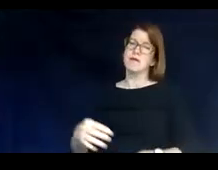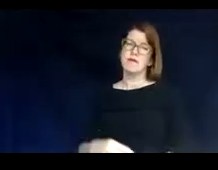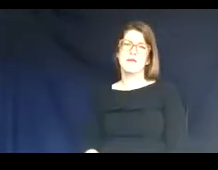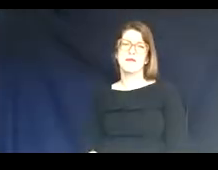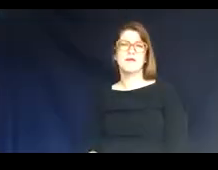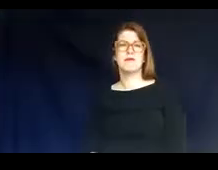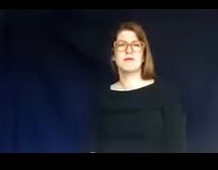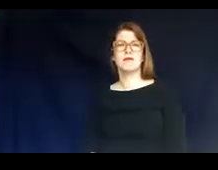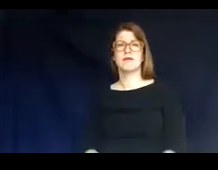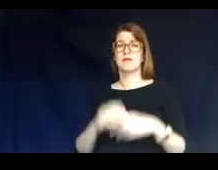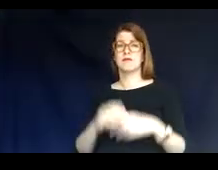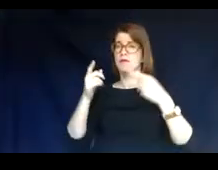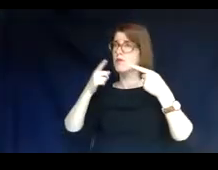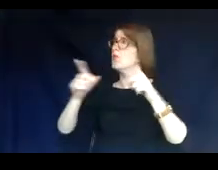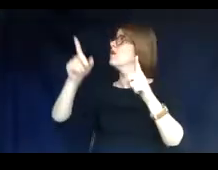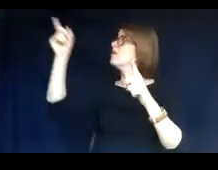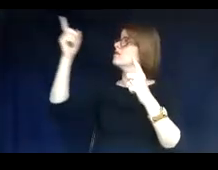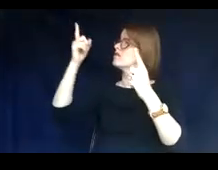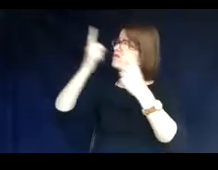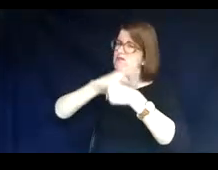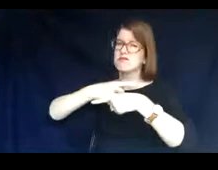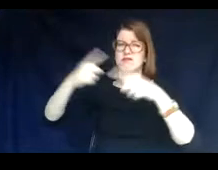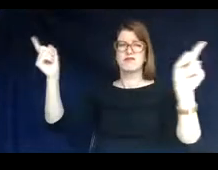And as you